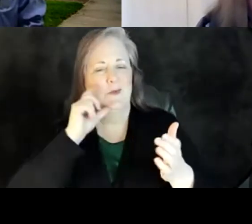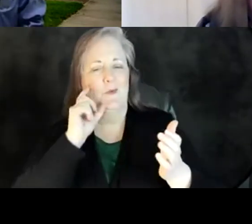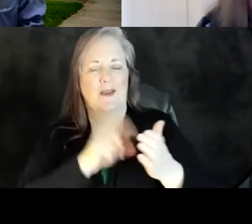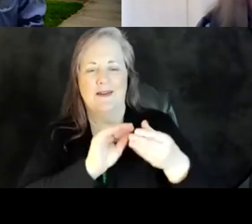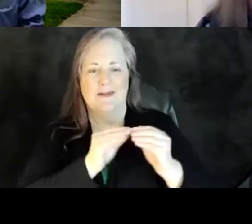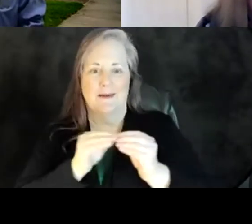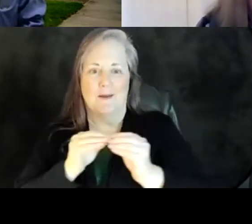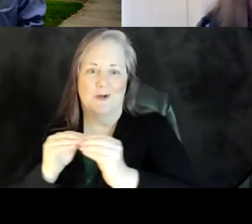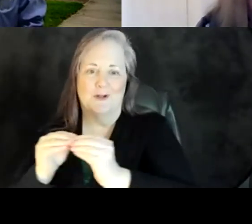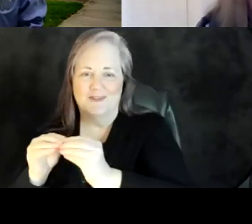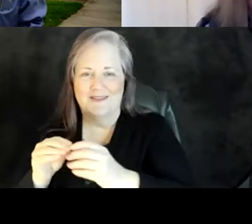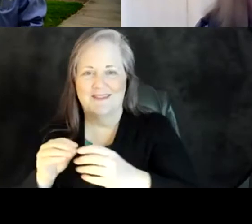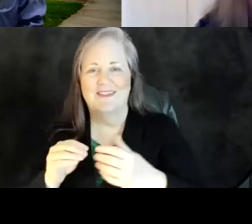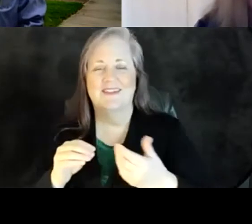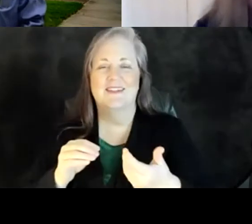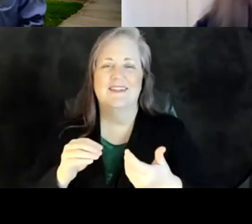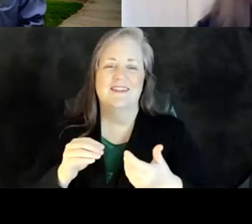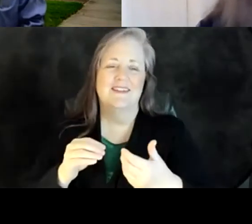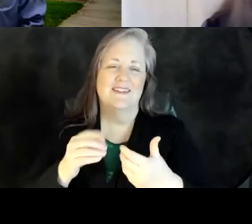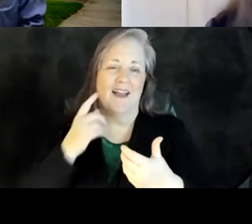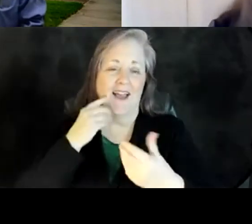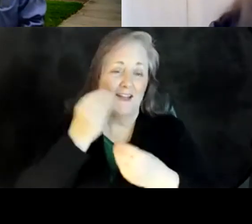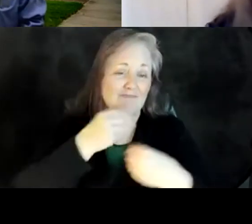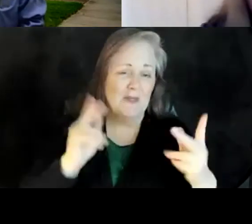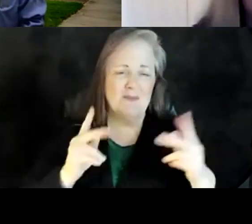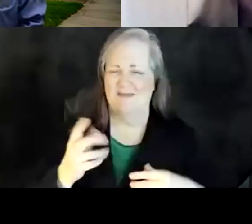numbers when I pass them out. So